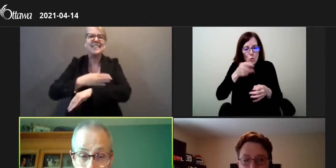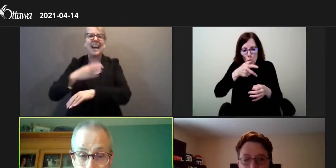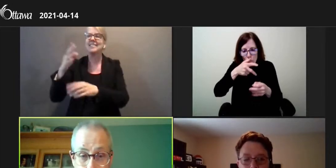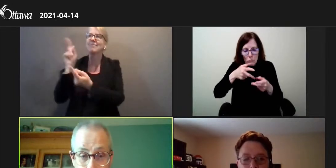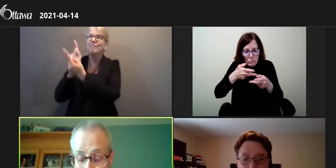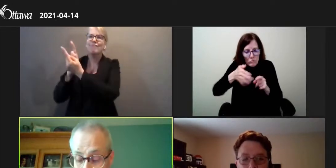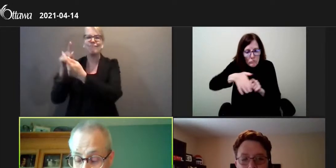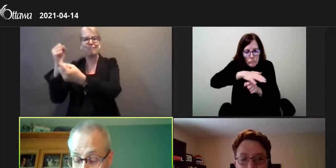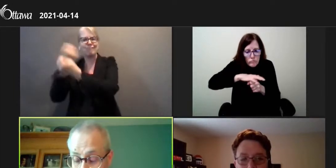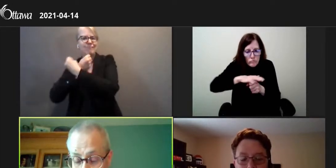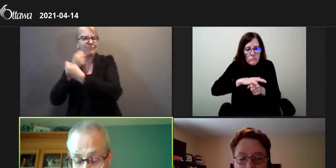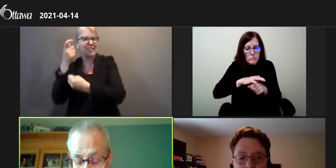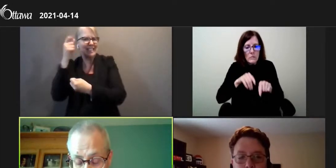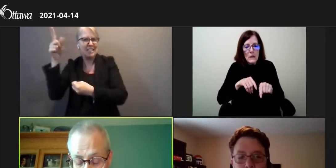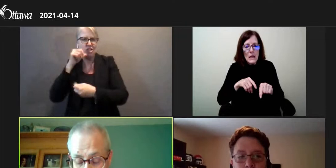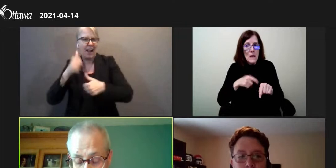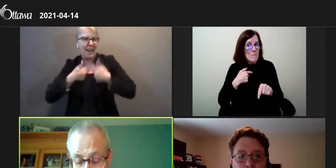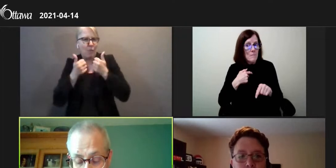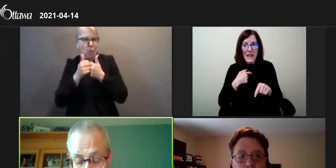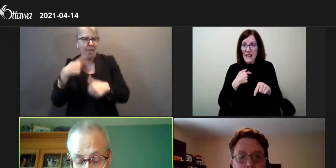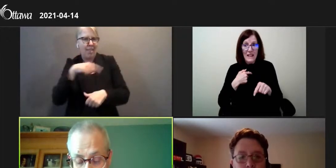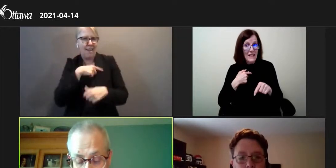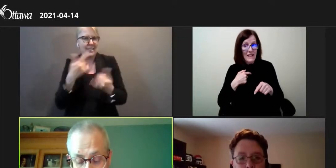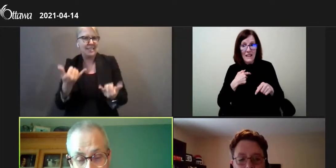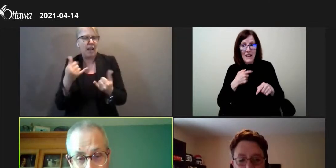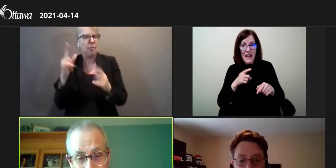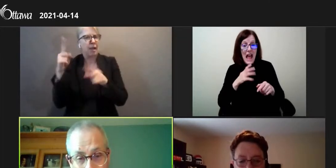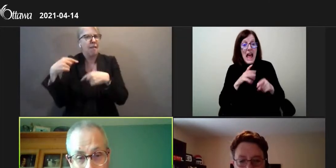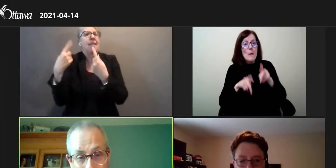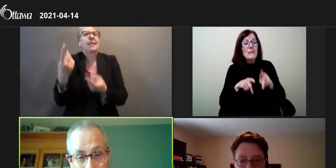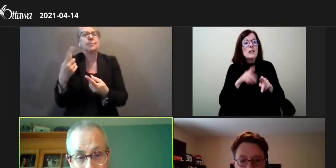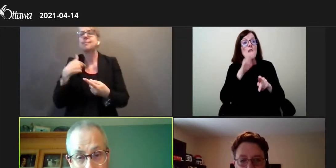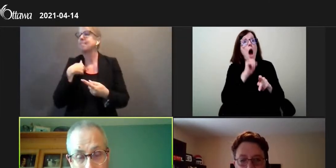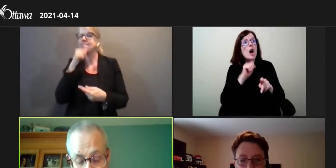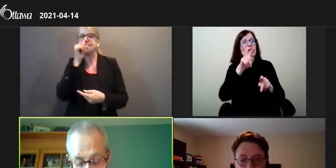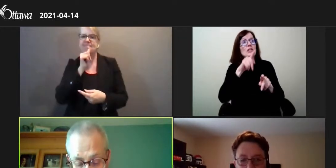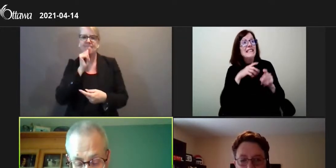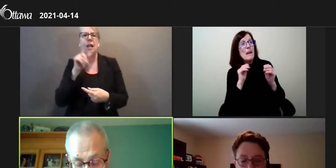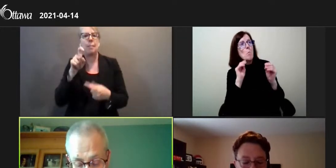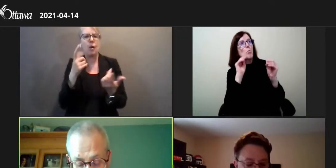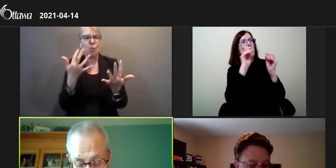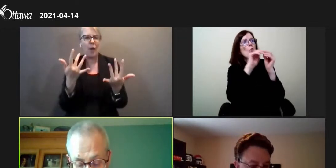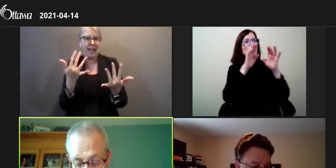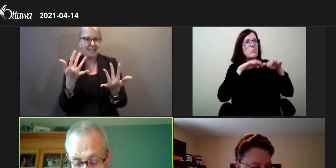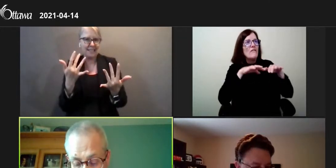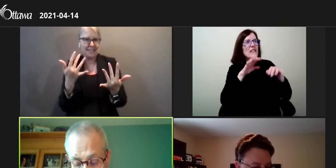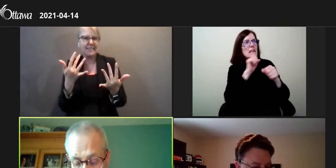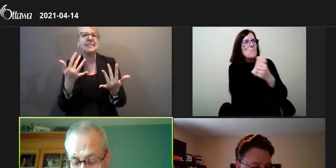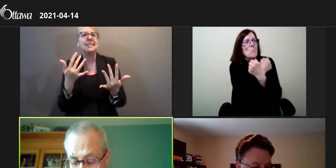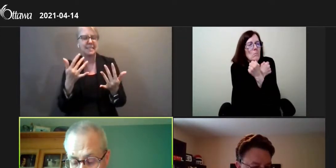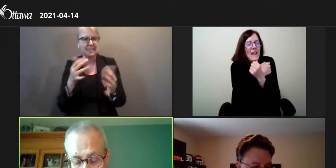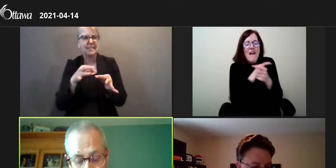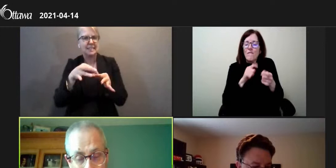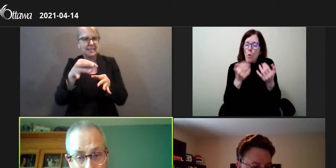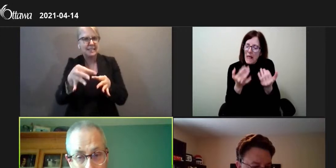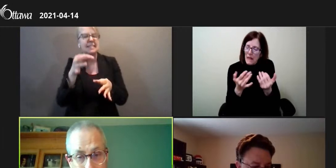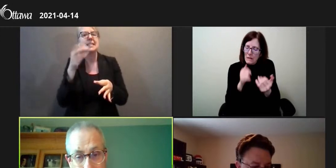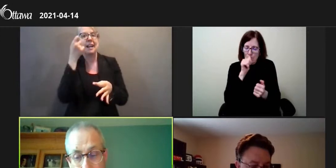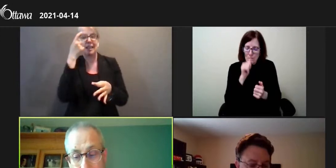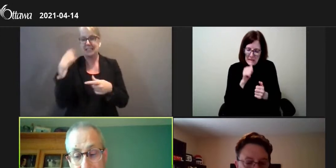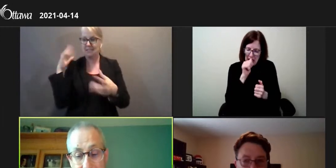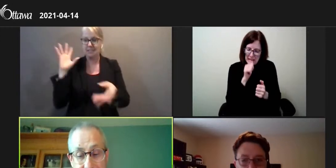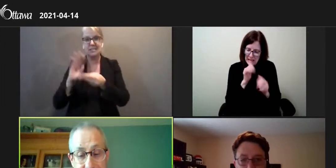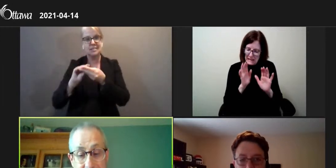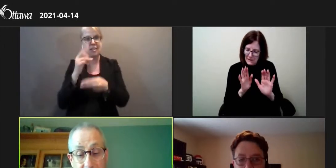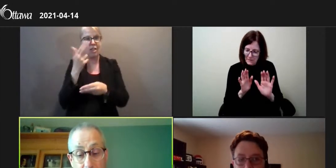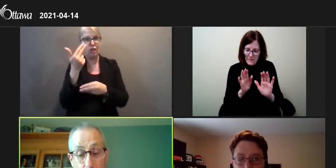who doesn't live with us right now and hasn't for a little while, I have to wait a little bit longer. We've gotten through 13 months and